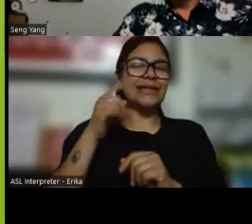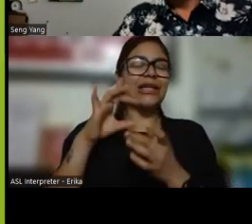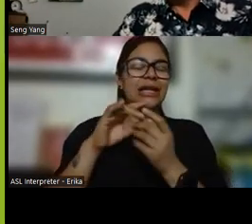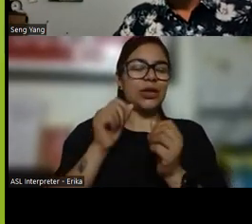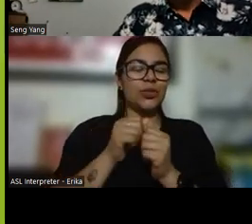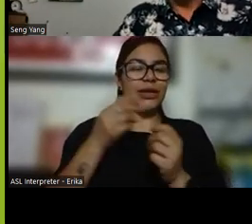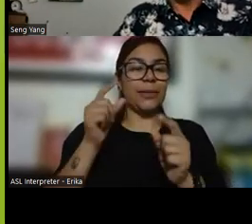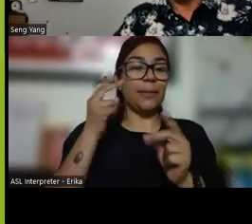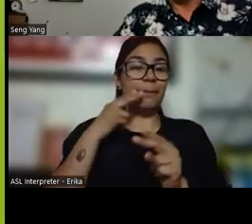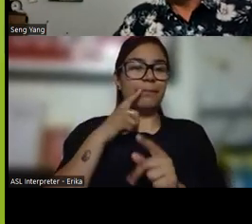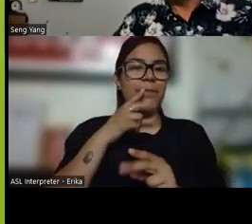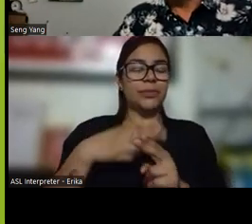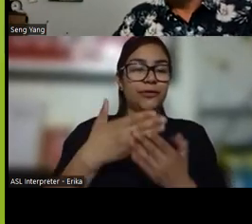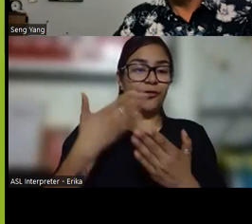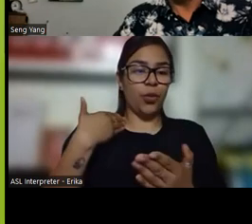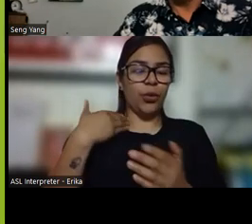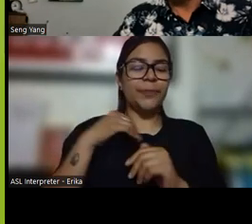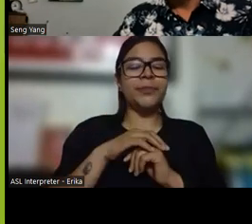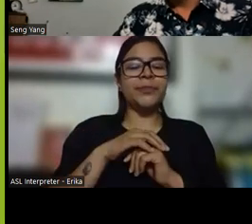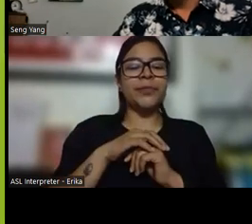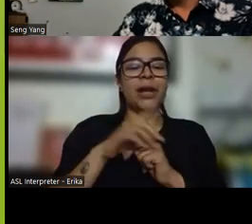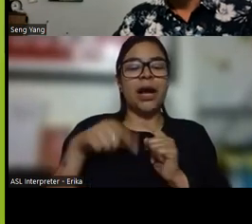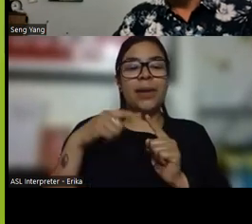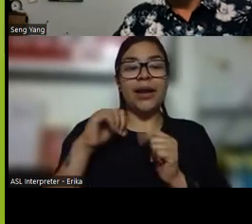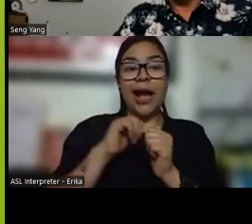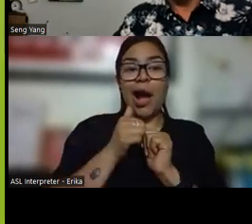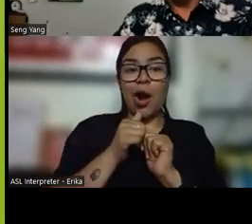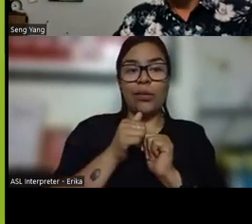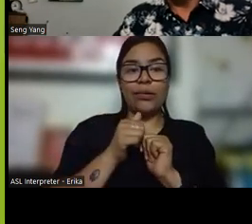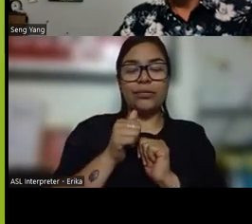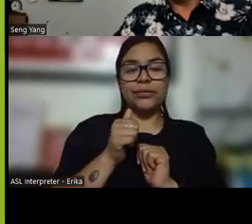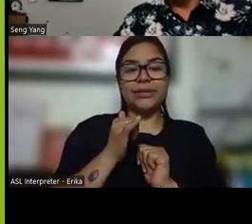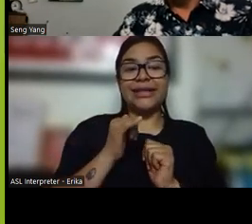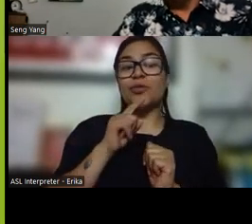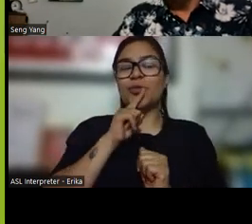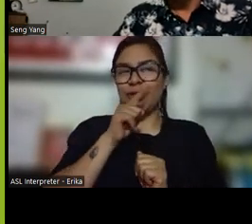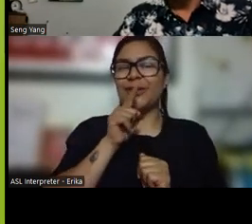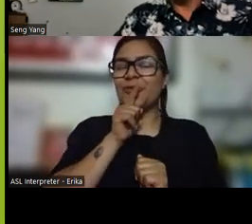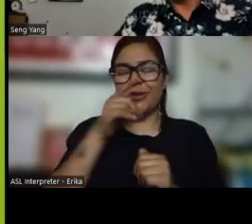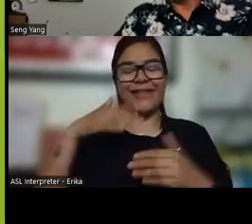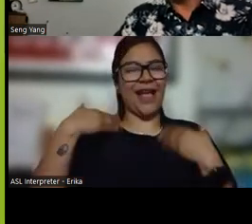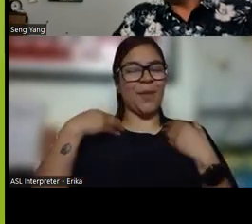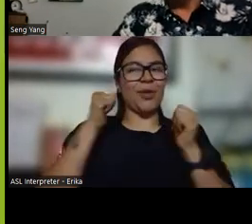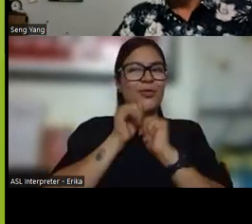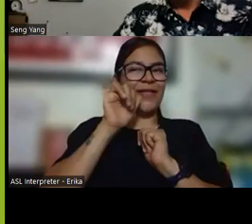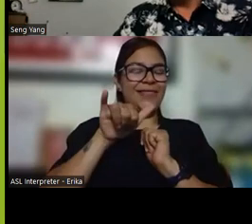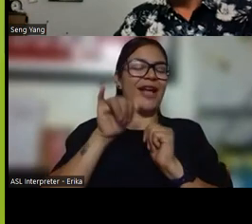elderly expertise. When they do the community garden, they are pretty happy with that. We do refer and also do case